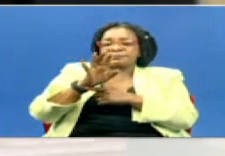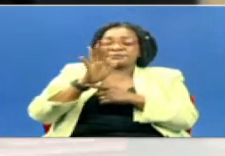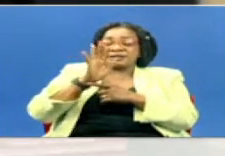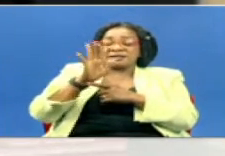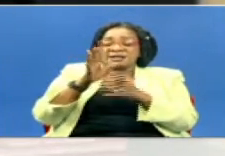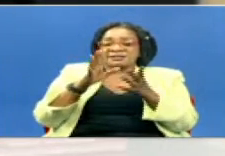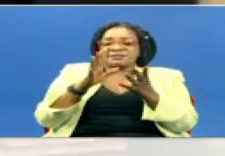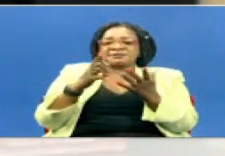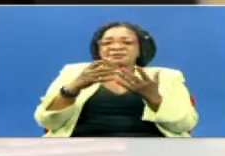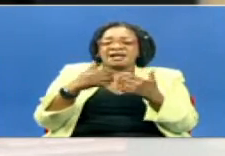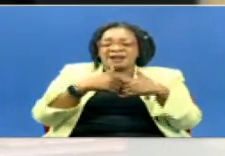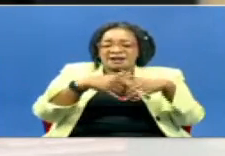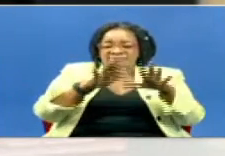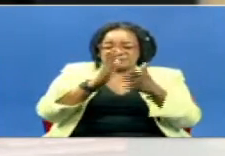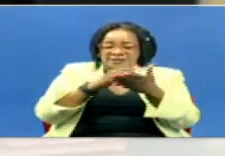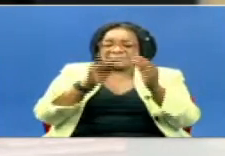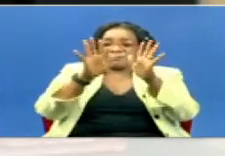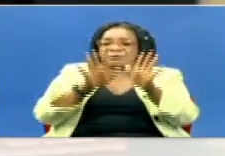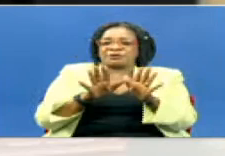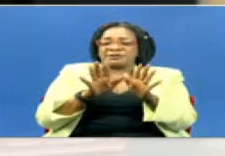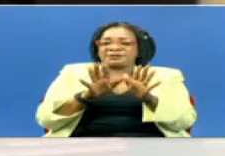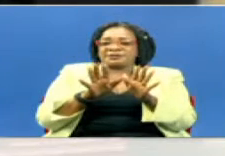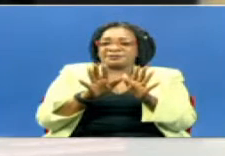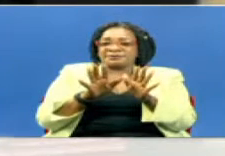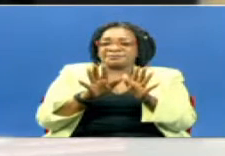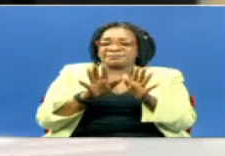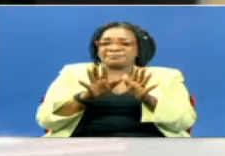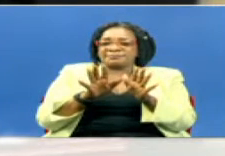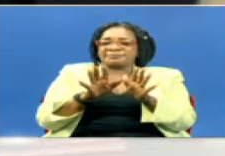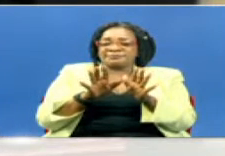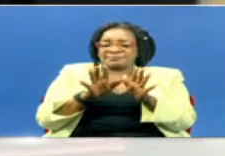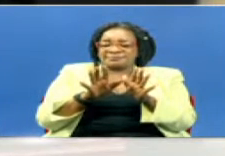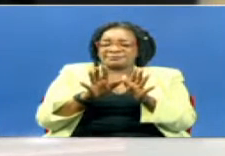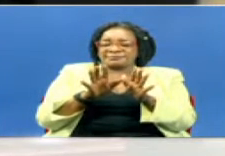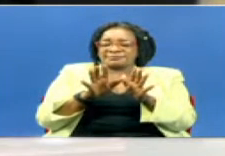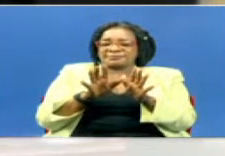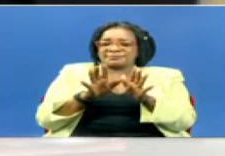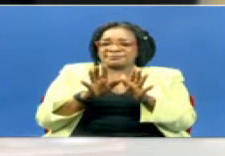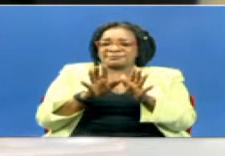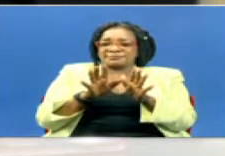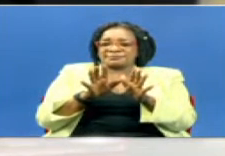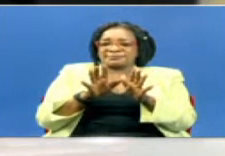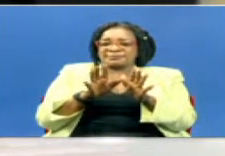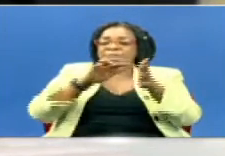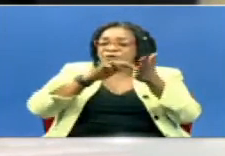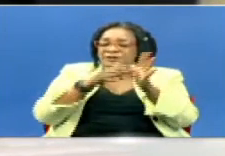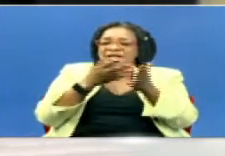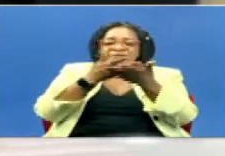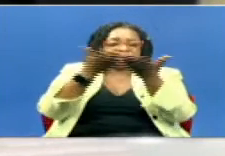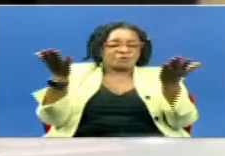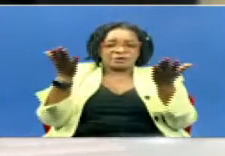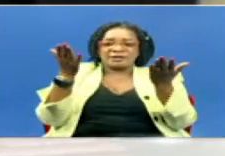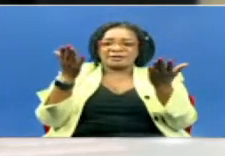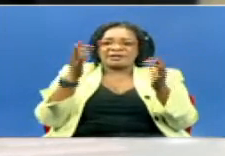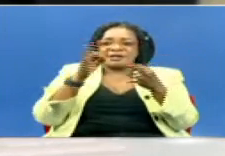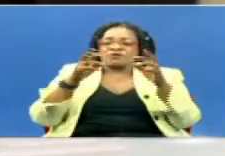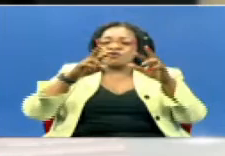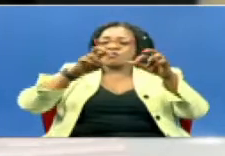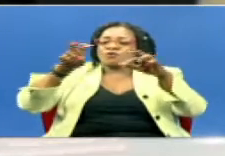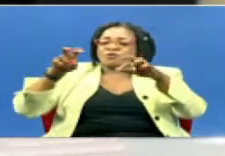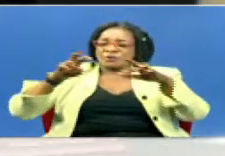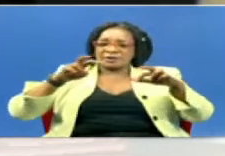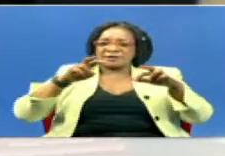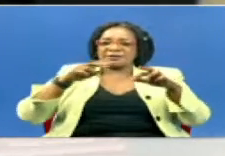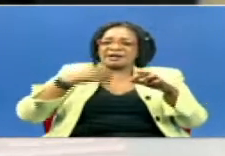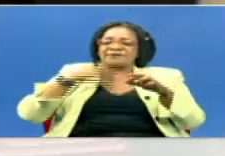some important, important landmarks. Everybody now, I think if you take a Google map and take